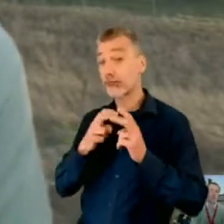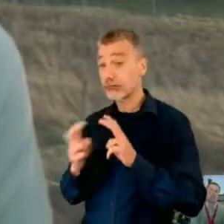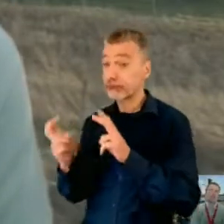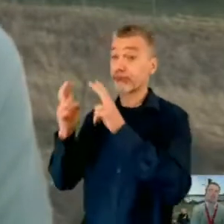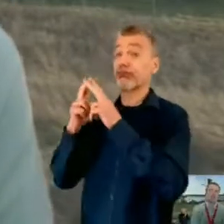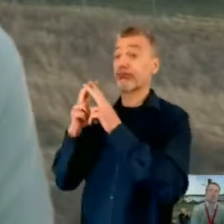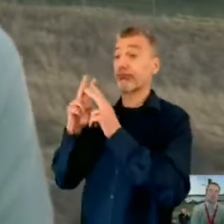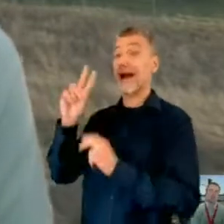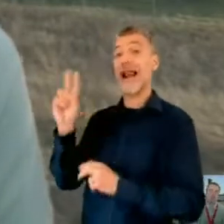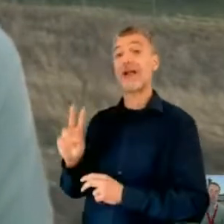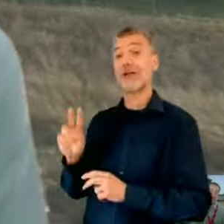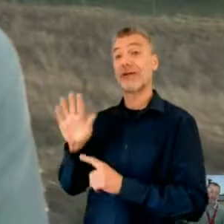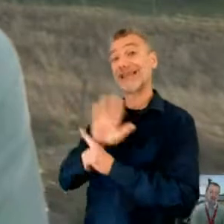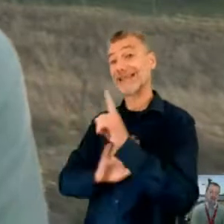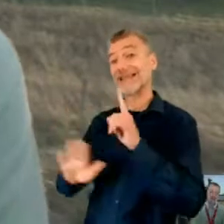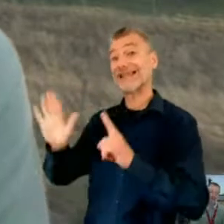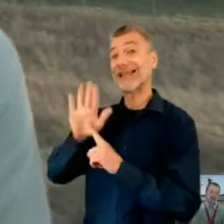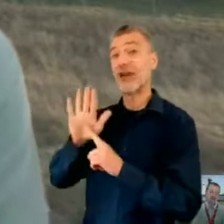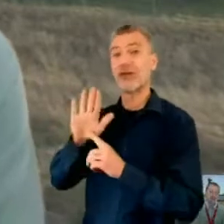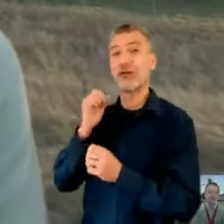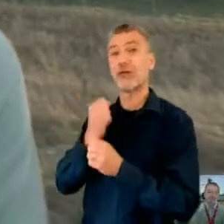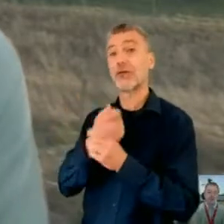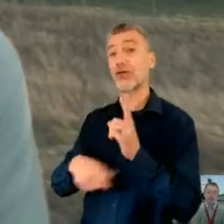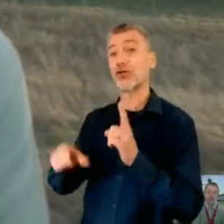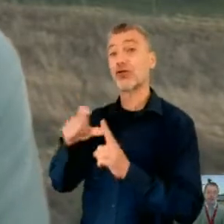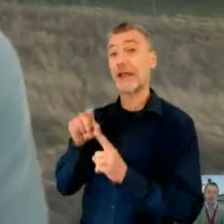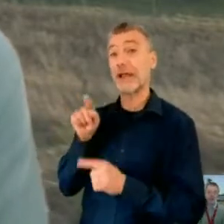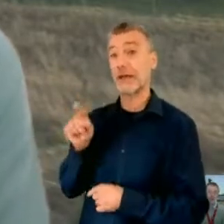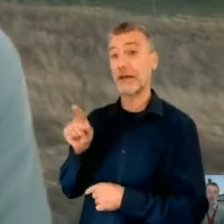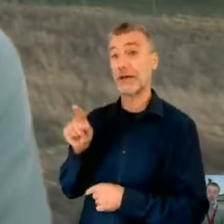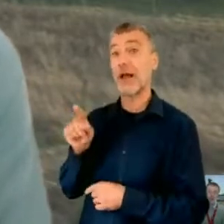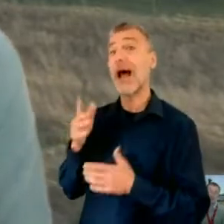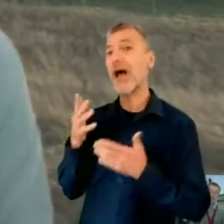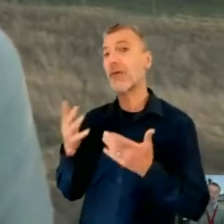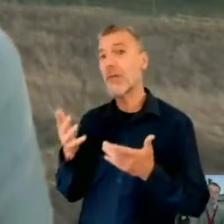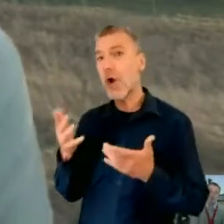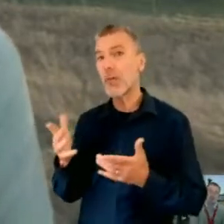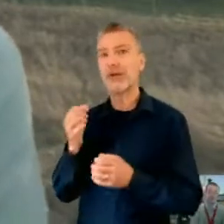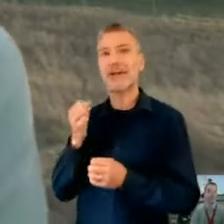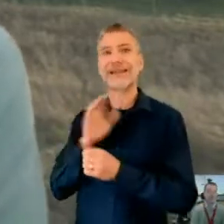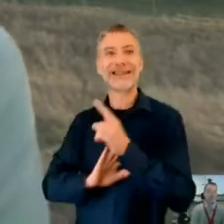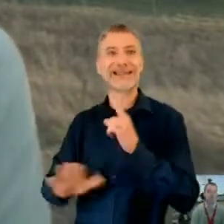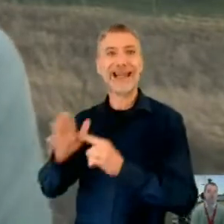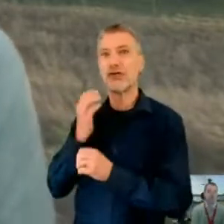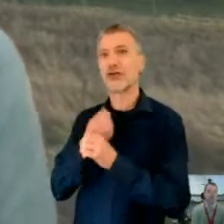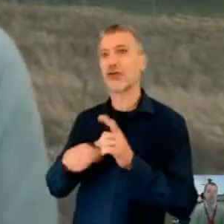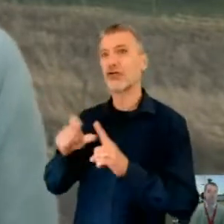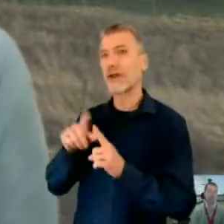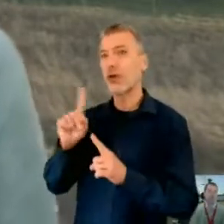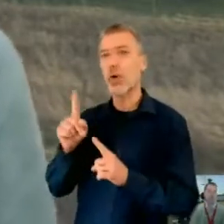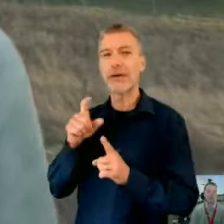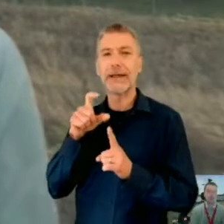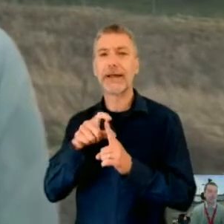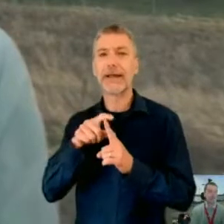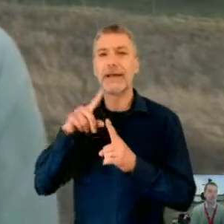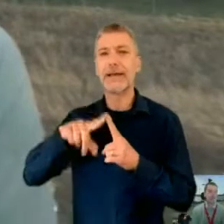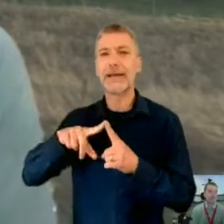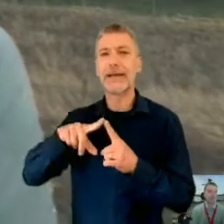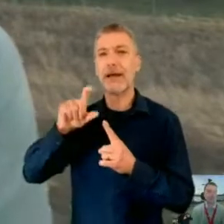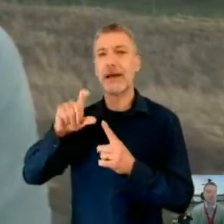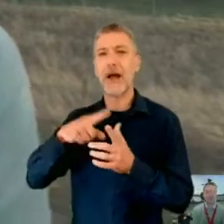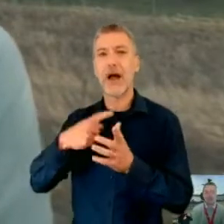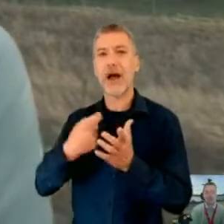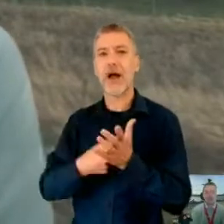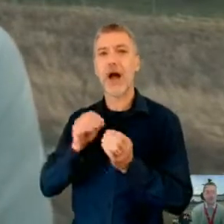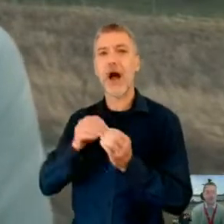years, each year the government is and other stakeholders, so energy companies are bringing on more renewable energy. So renewable energy could be solar, wind, or it could even